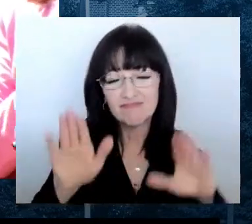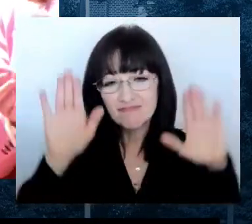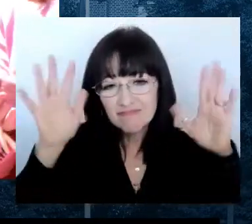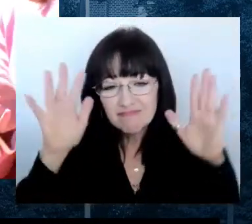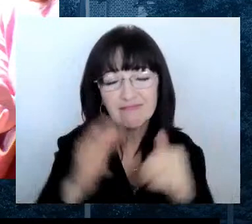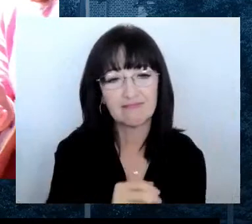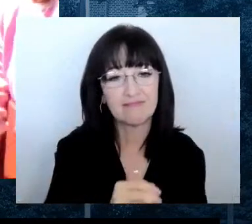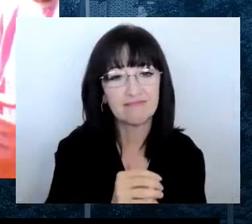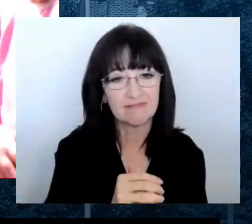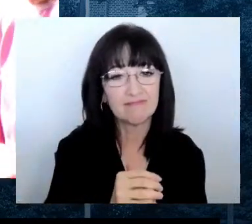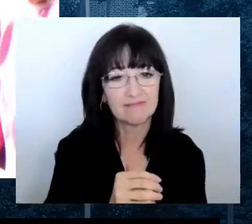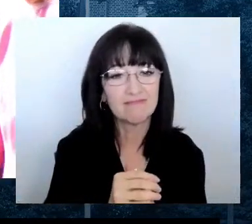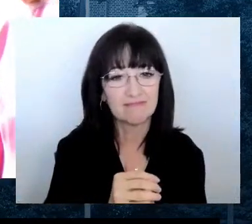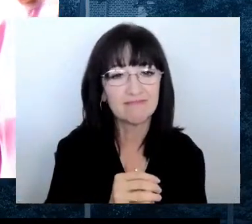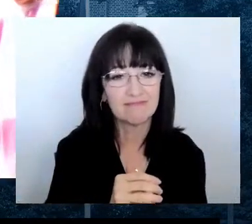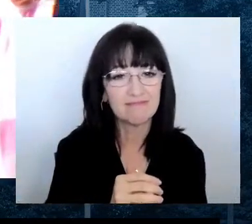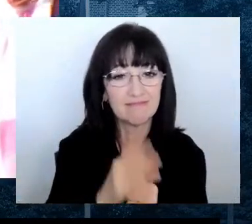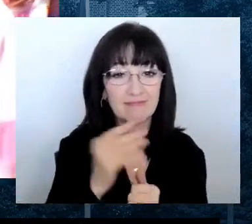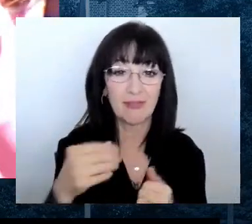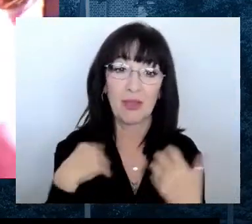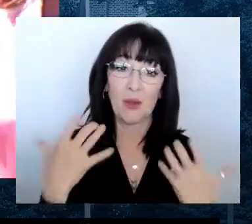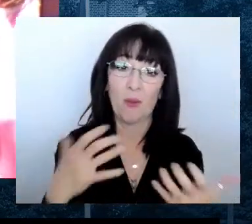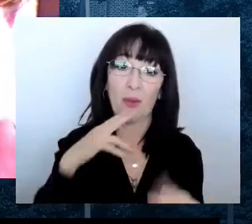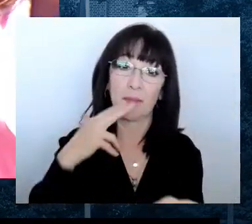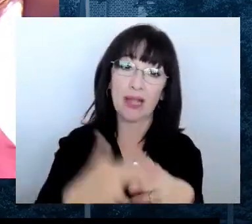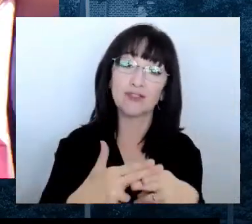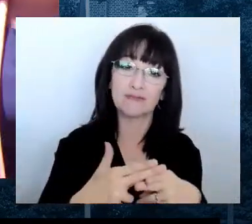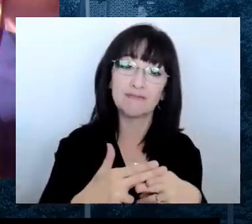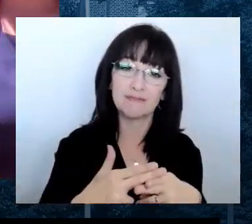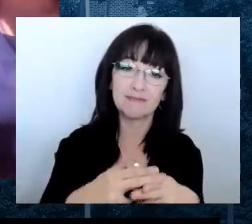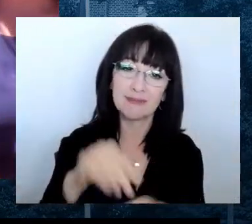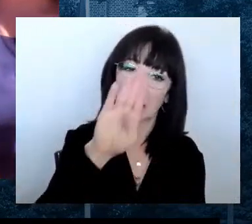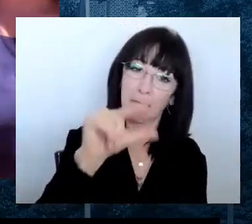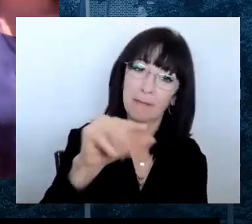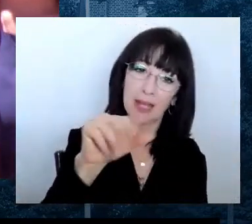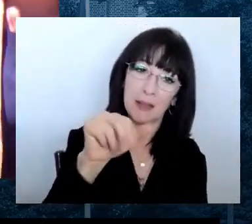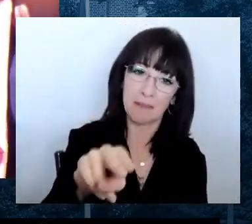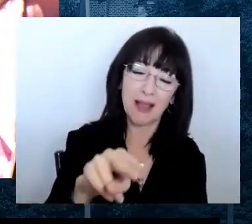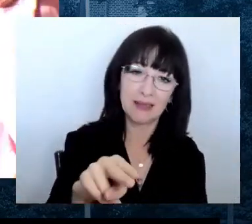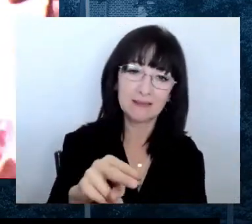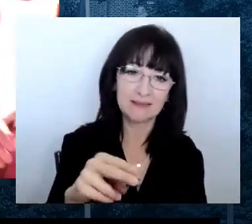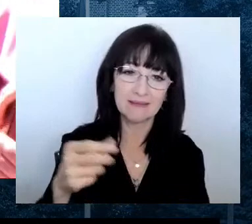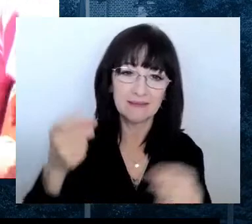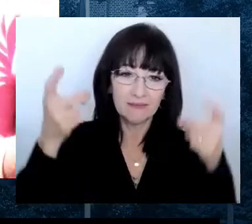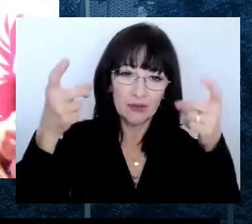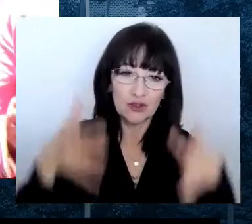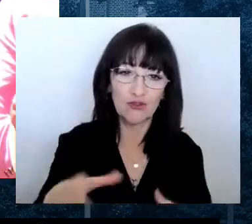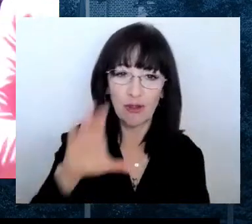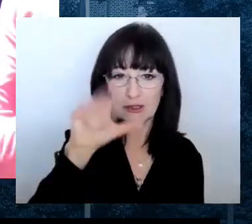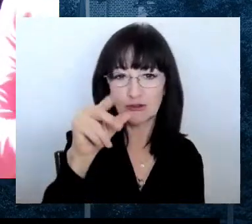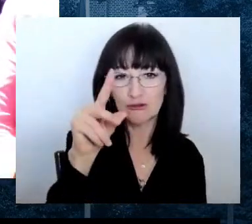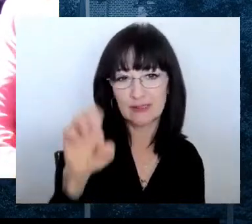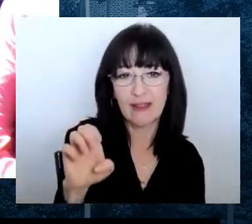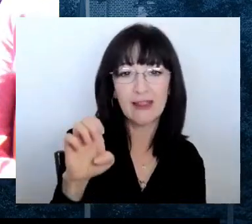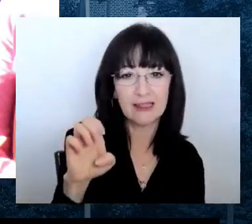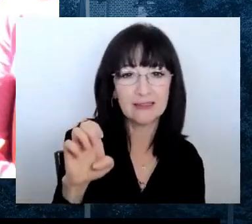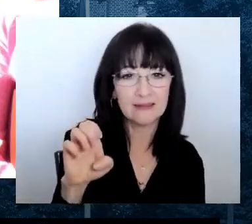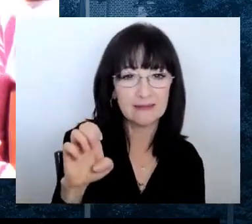And last but not least, the big man, Director Cade. I don't think he's here with us